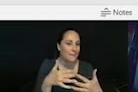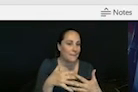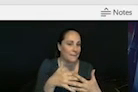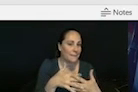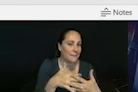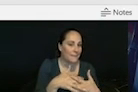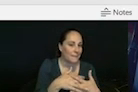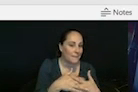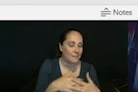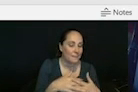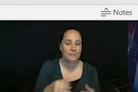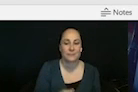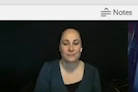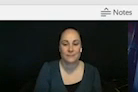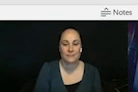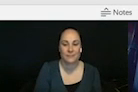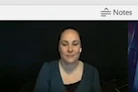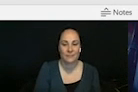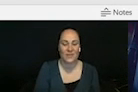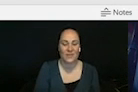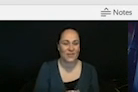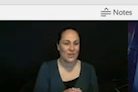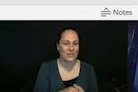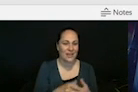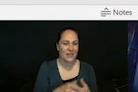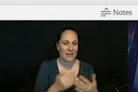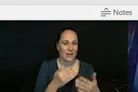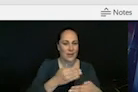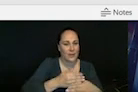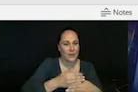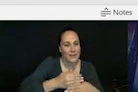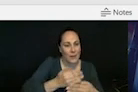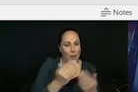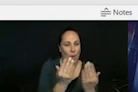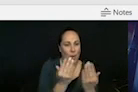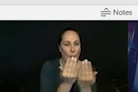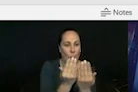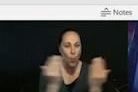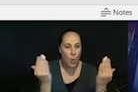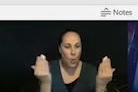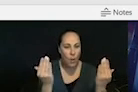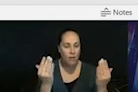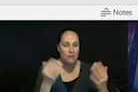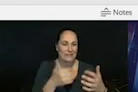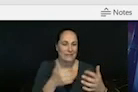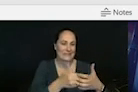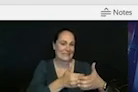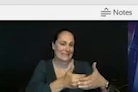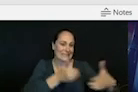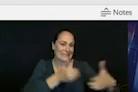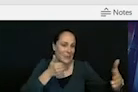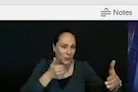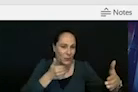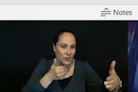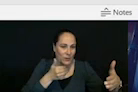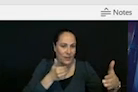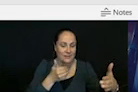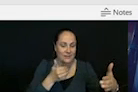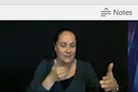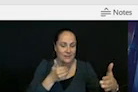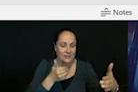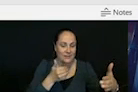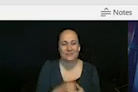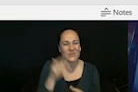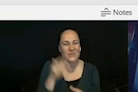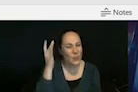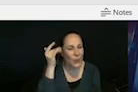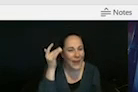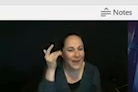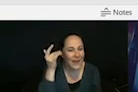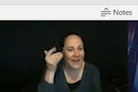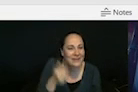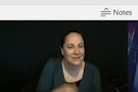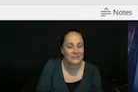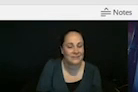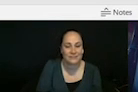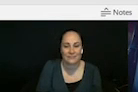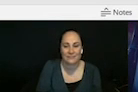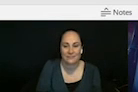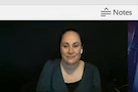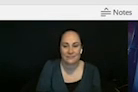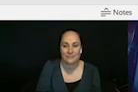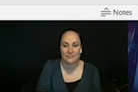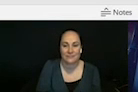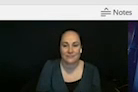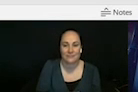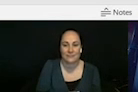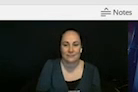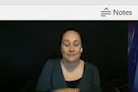separates these two liquids. For a little tiny bit. So why is there that? Right? So where else is this idea